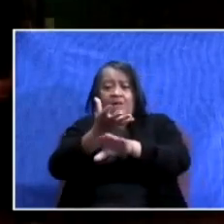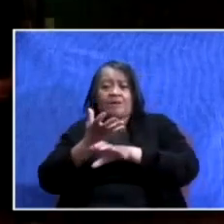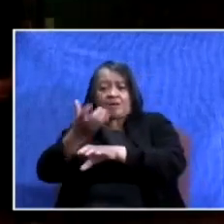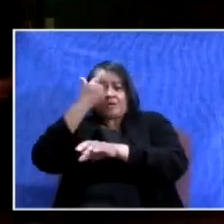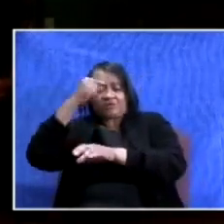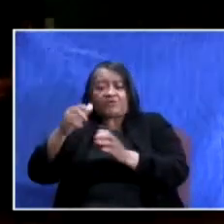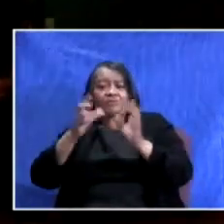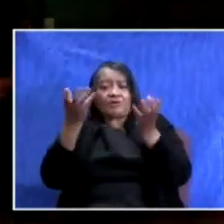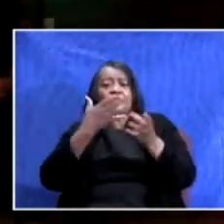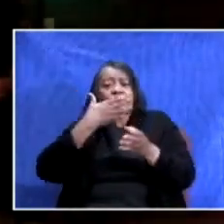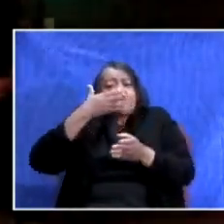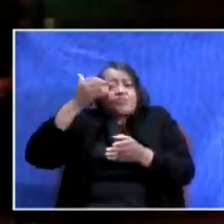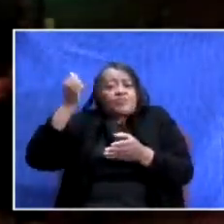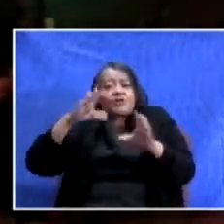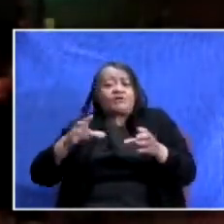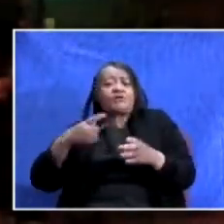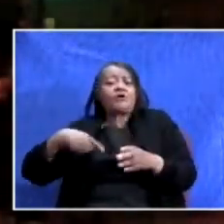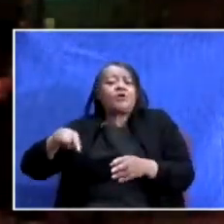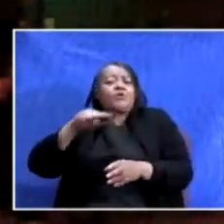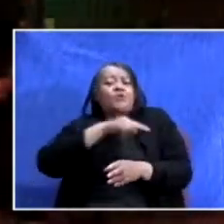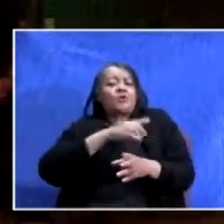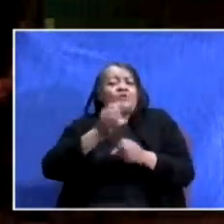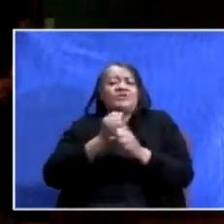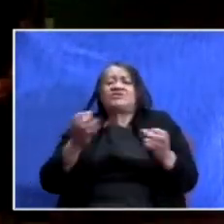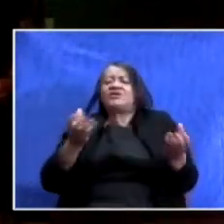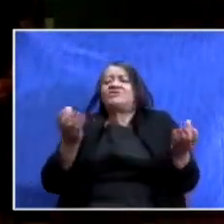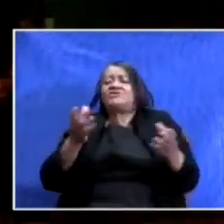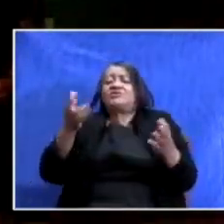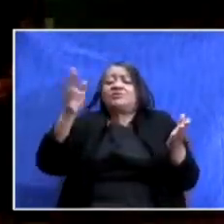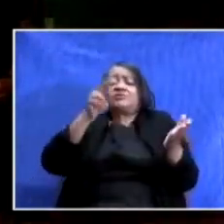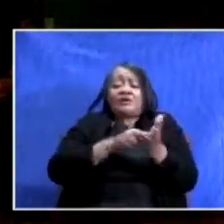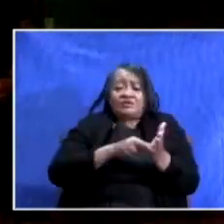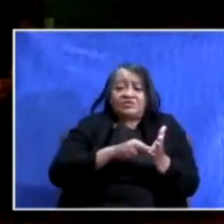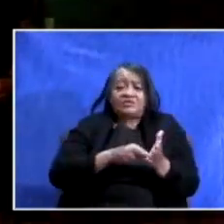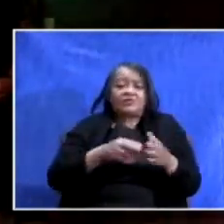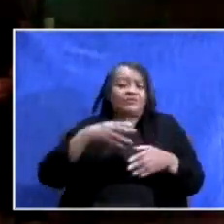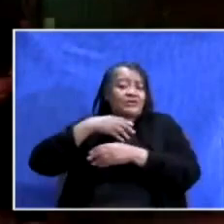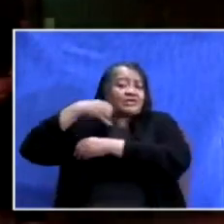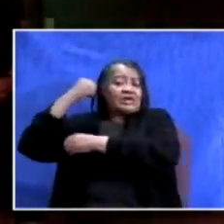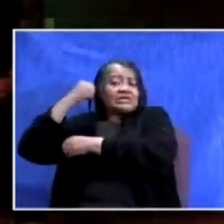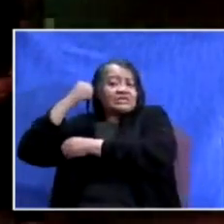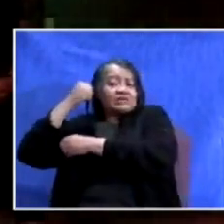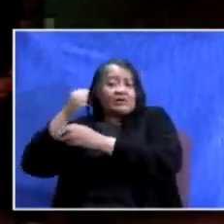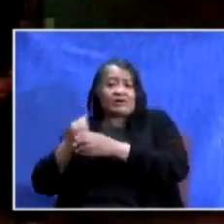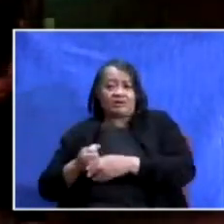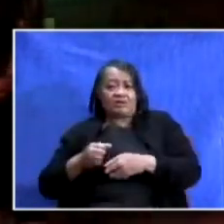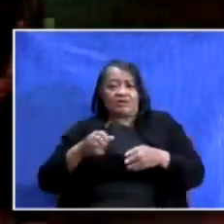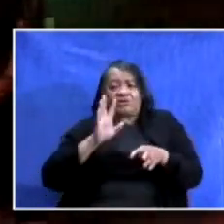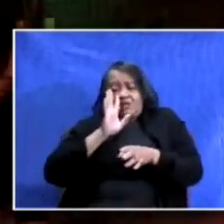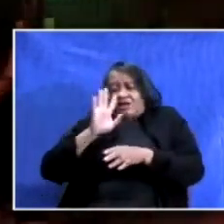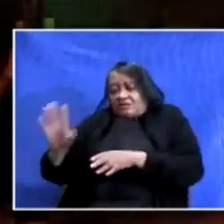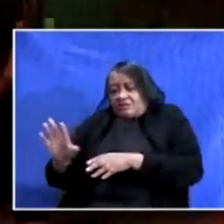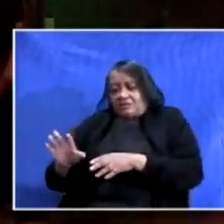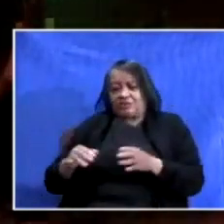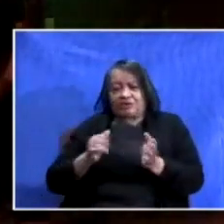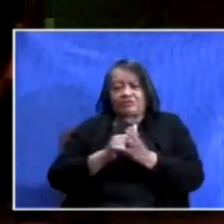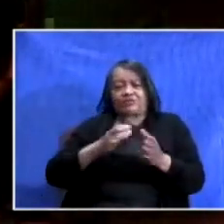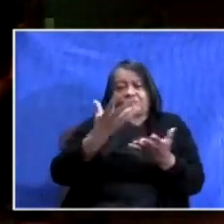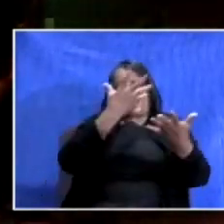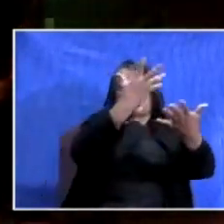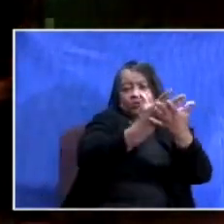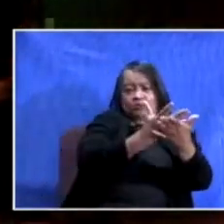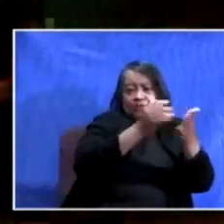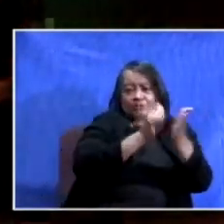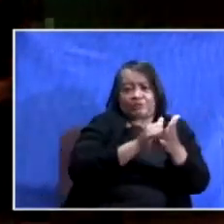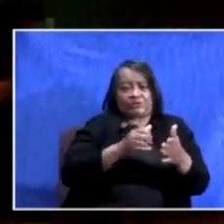fair chance. And what have we received in return? Is to be lynched, marginalized, redlined,